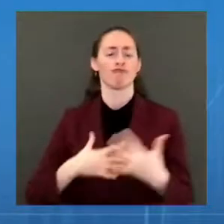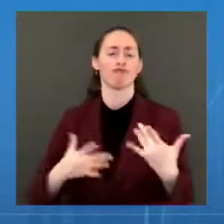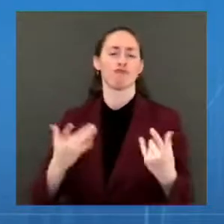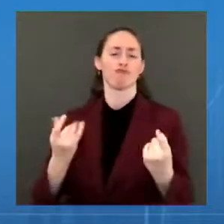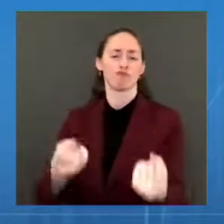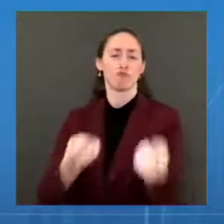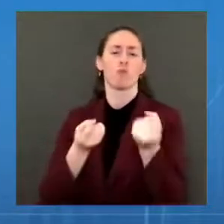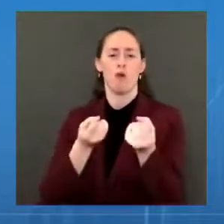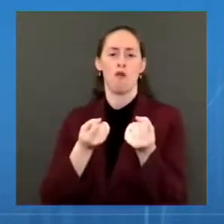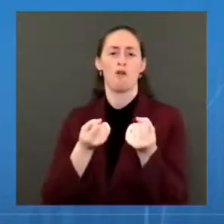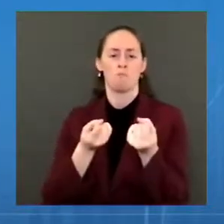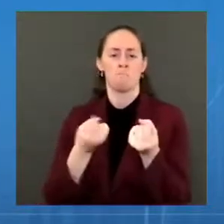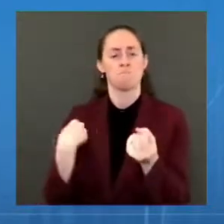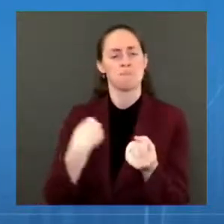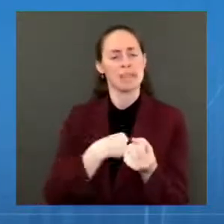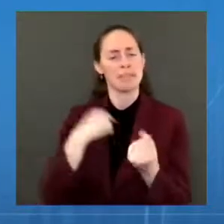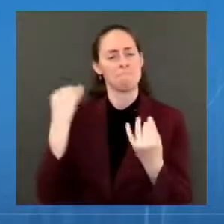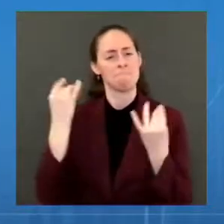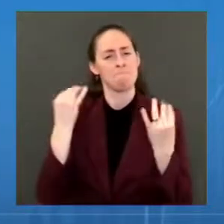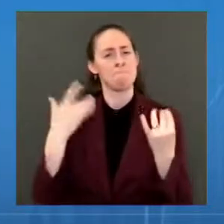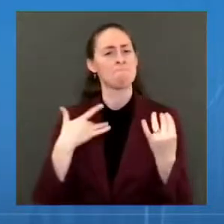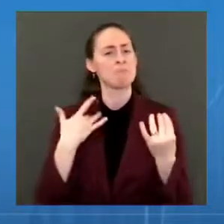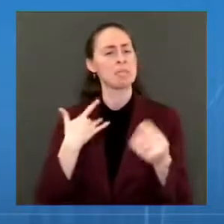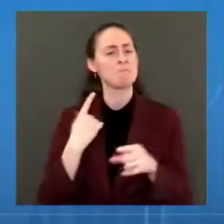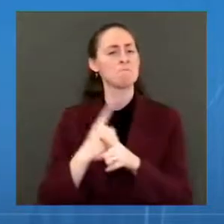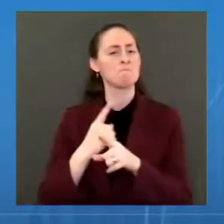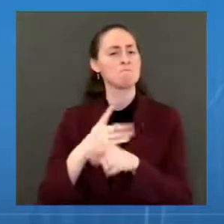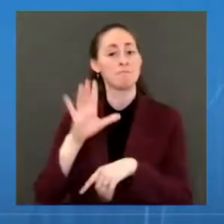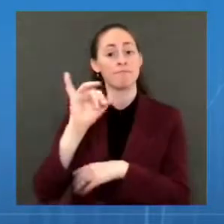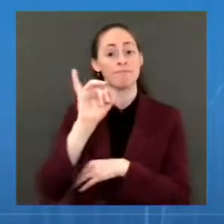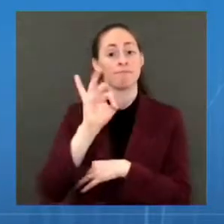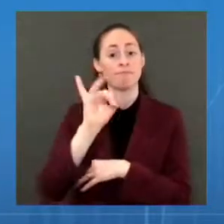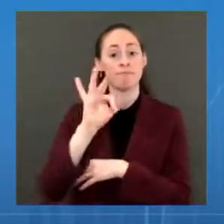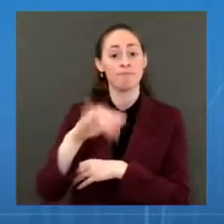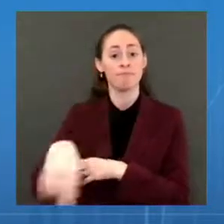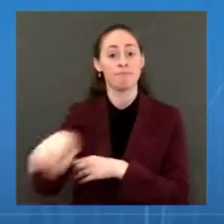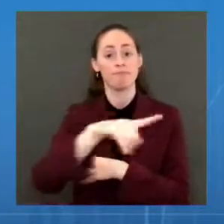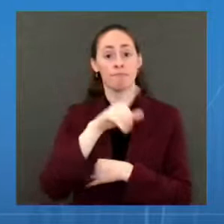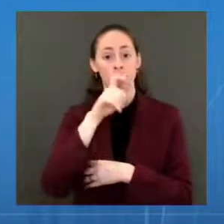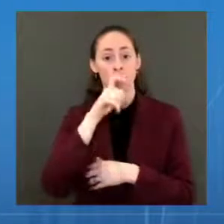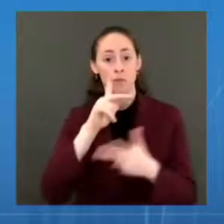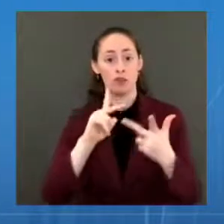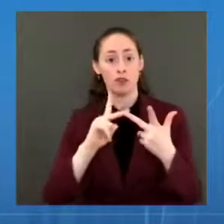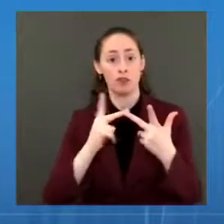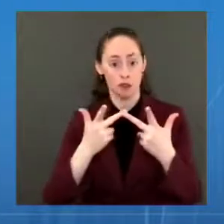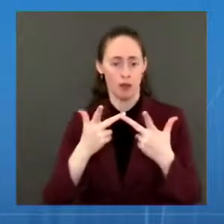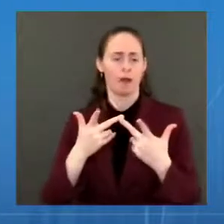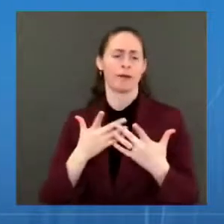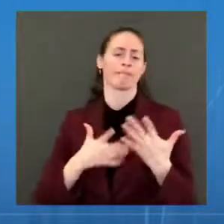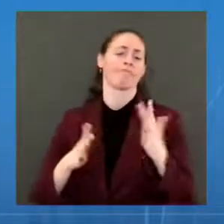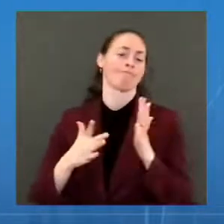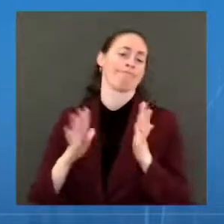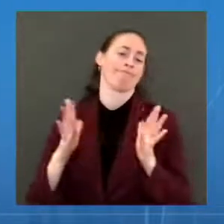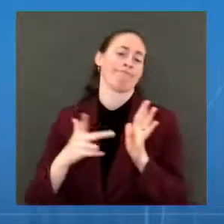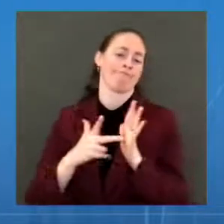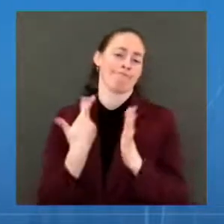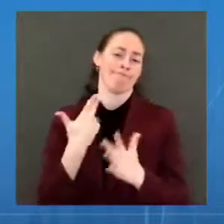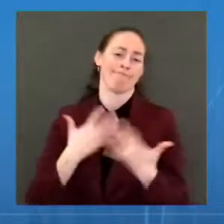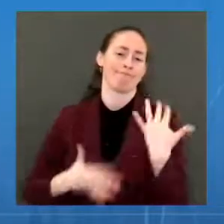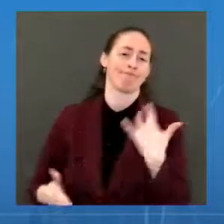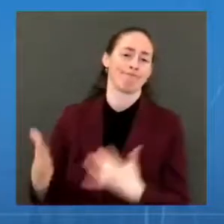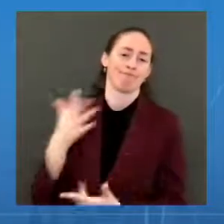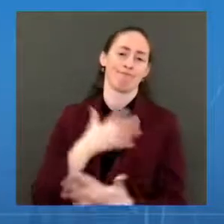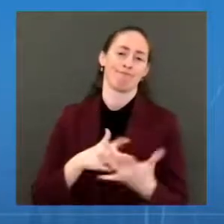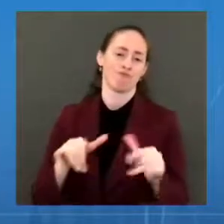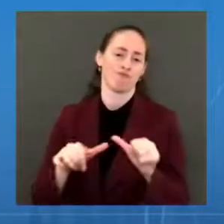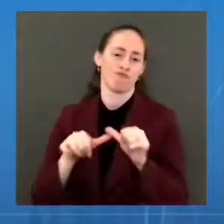of protection following the 3rd dose will be longer than the durability of protection that I